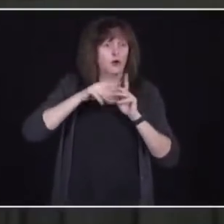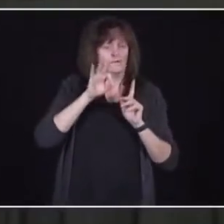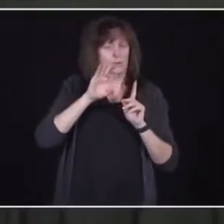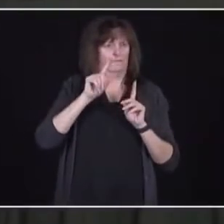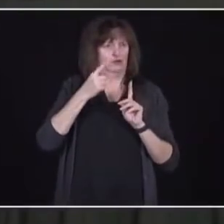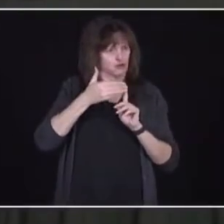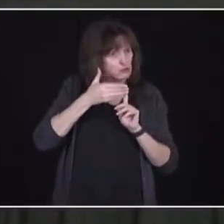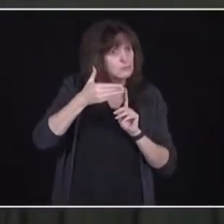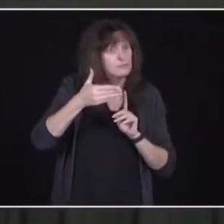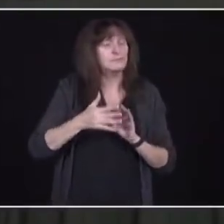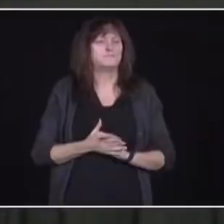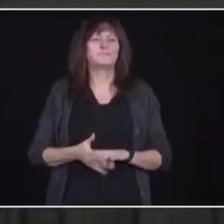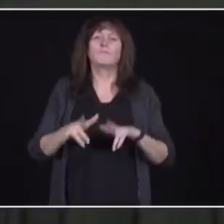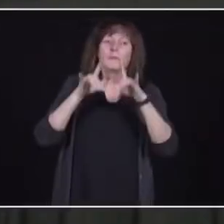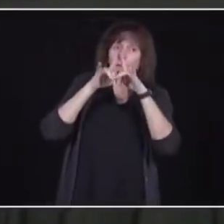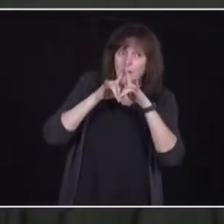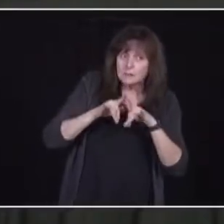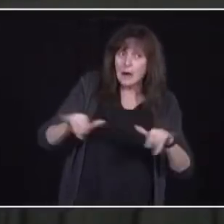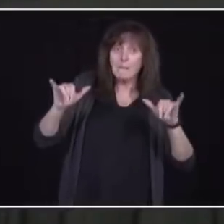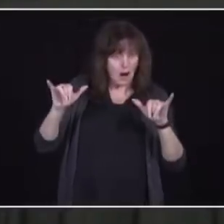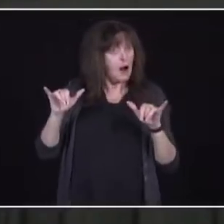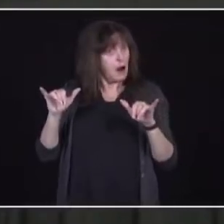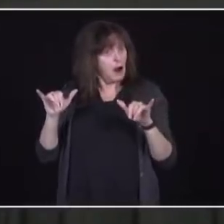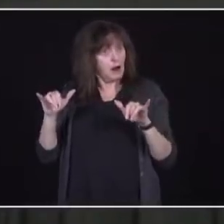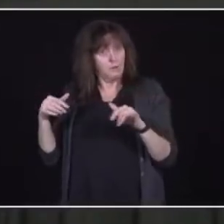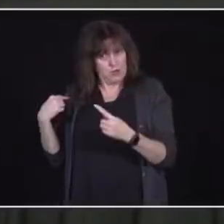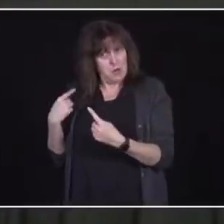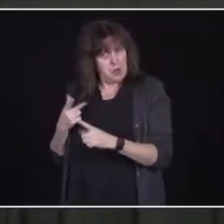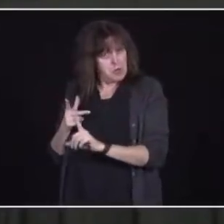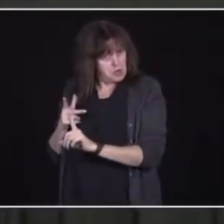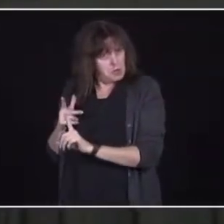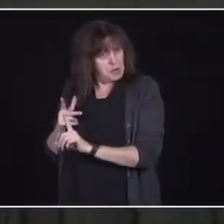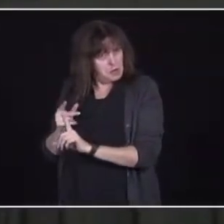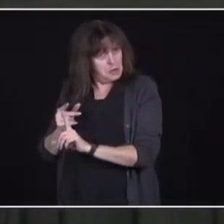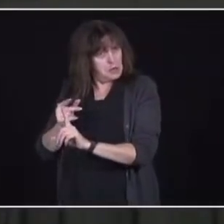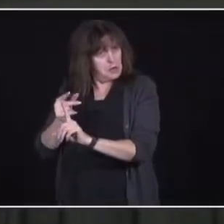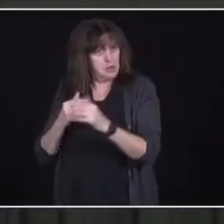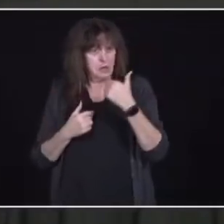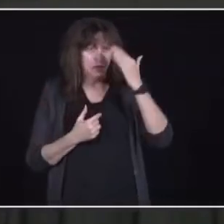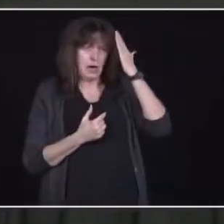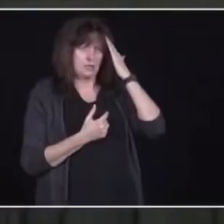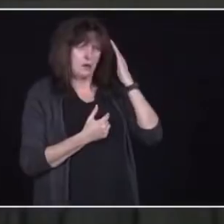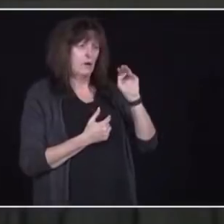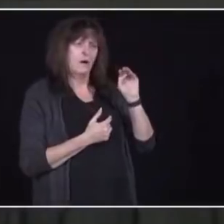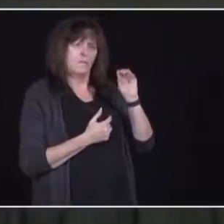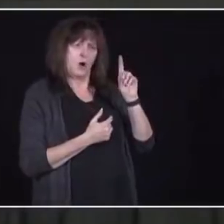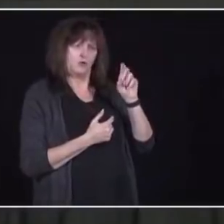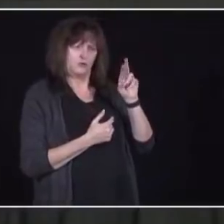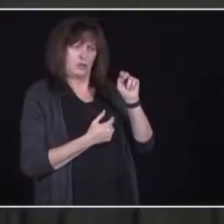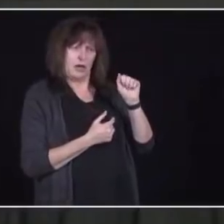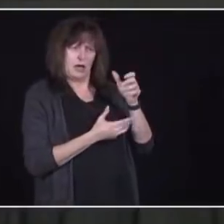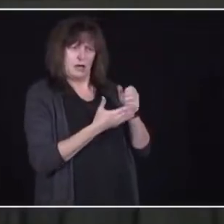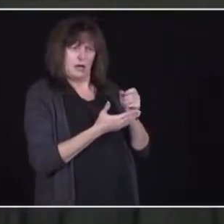Premier's challenge and pivoted what we were doing because of our ability now to move Moderna, which had arrived as of last week, and because